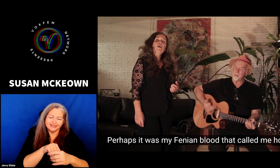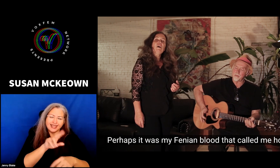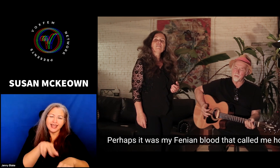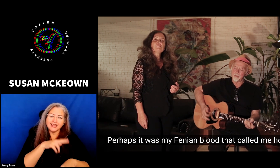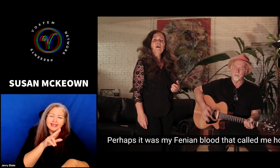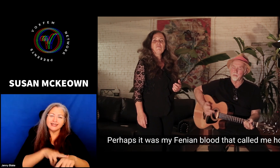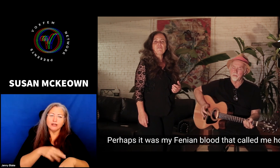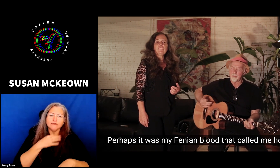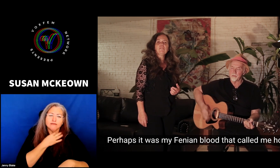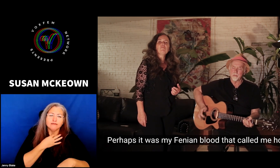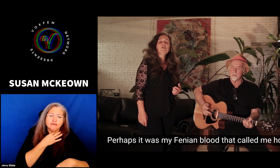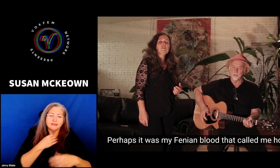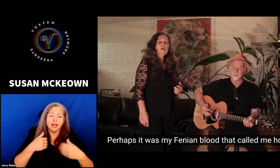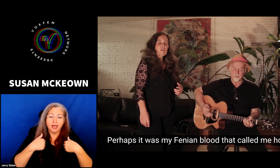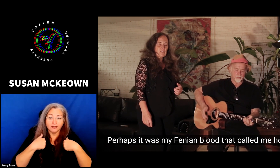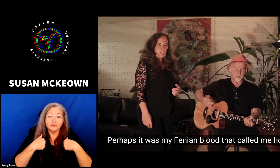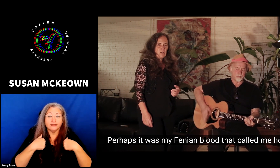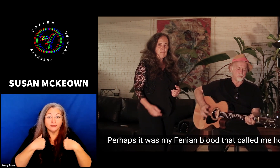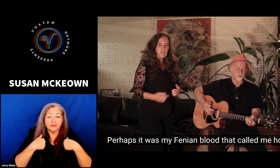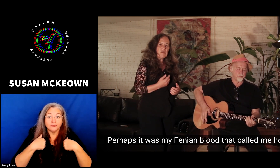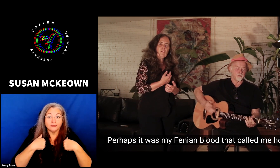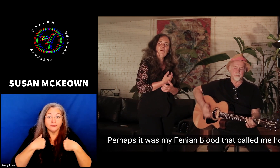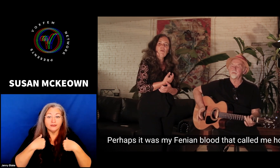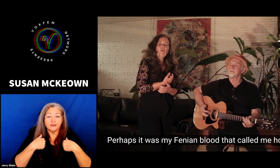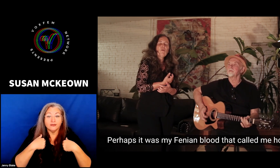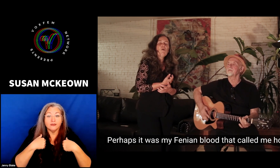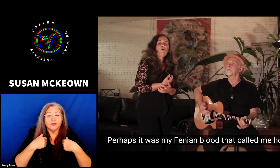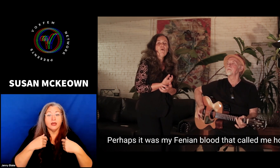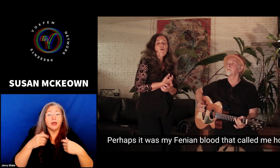it was my Fenian blood that called me